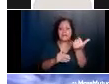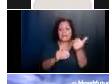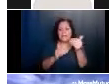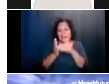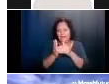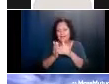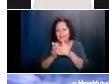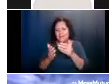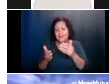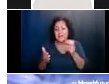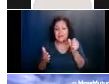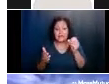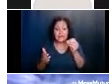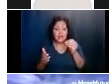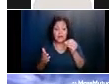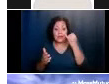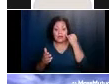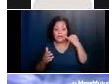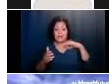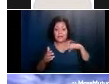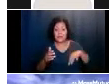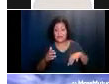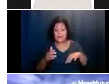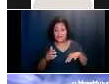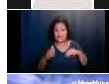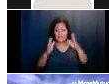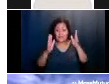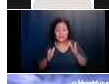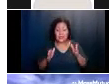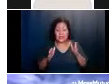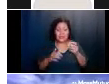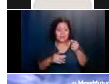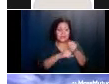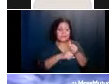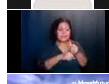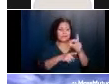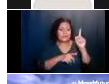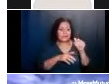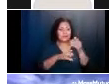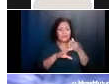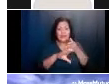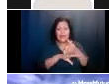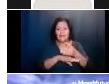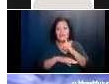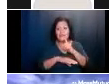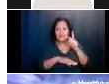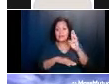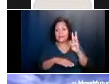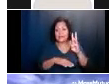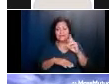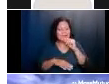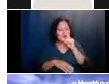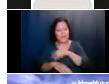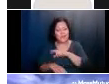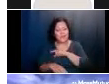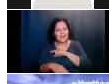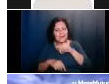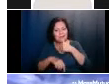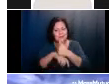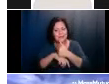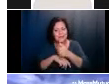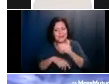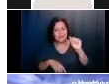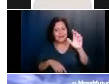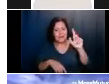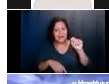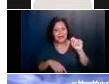If the beneficiary who incurs a disability is older than age 26, they would not be eligible to open